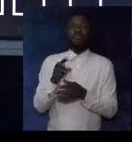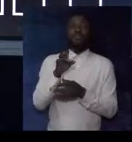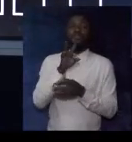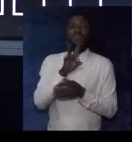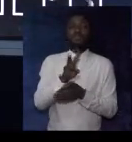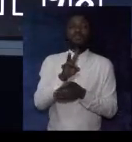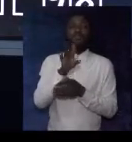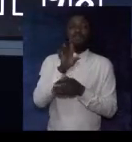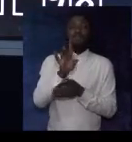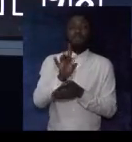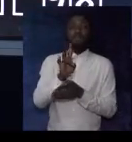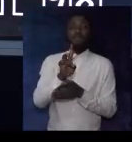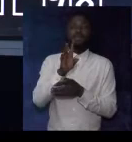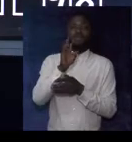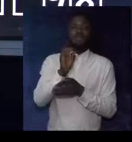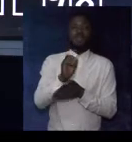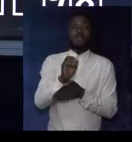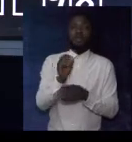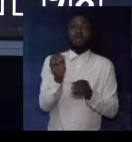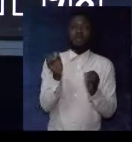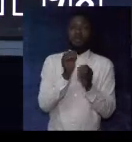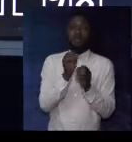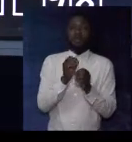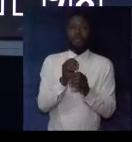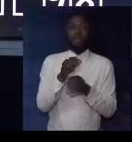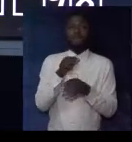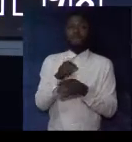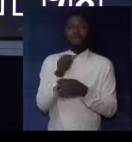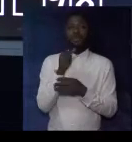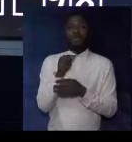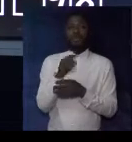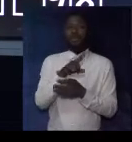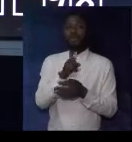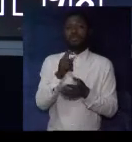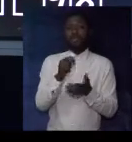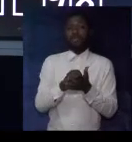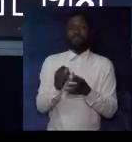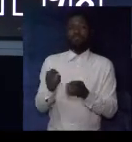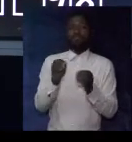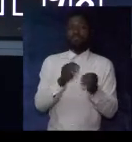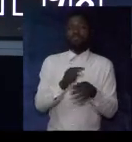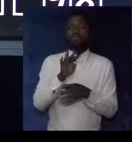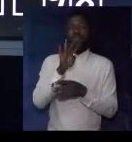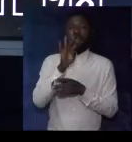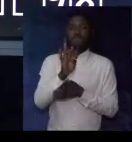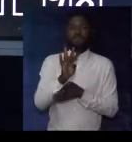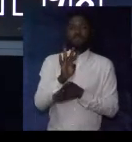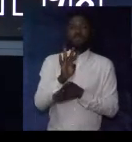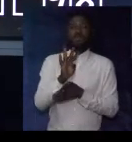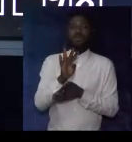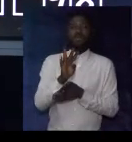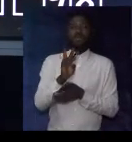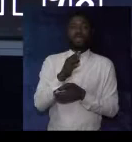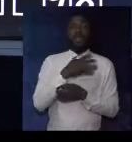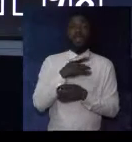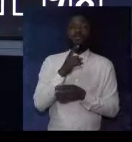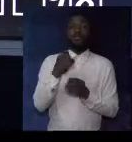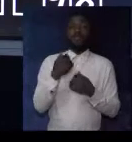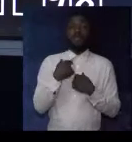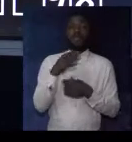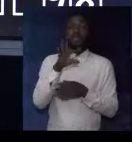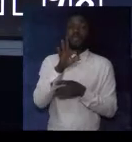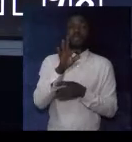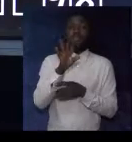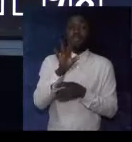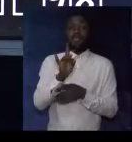put 770, as you can see. Nothing under million. Under thousand we have just 4, so we fill it from the right because it's just one digit. Then